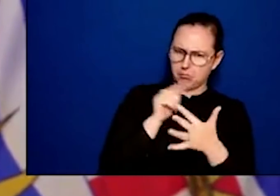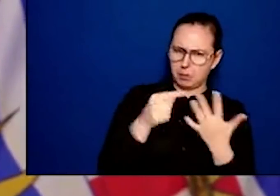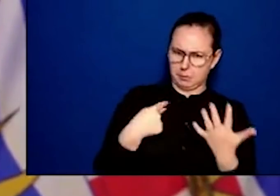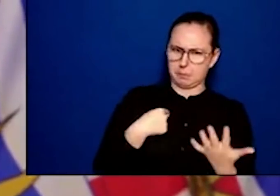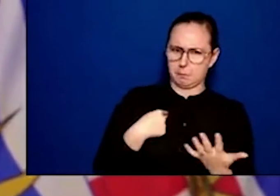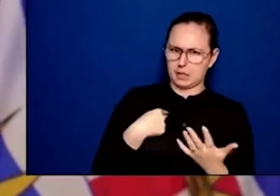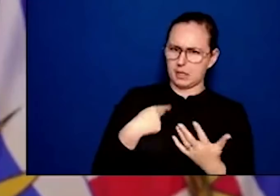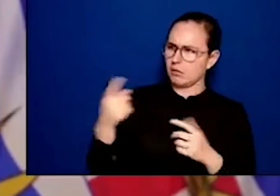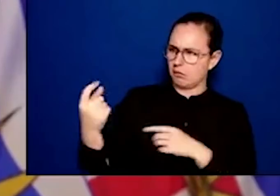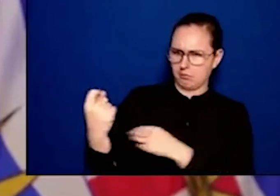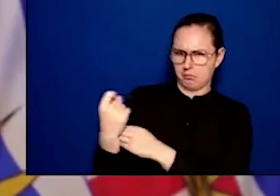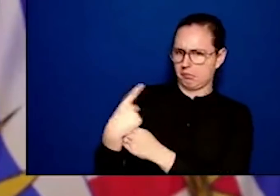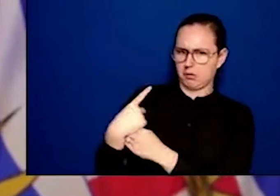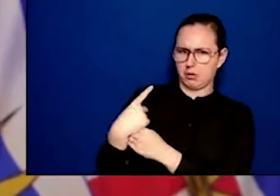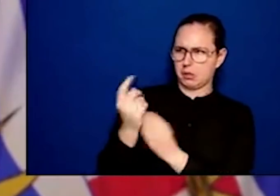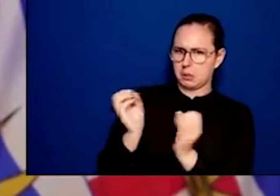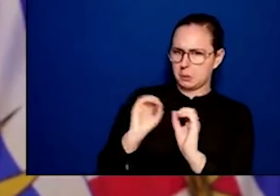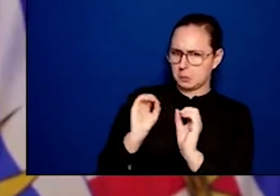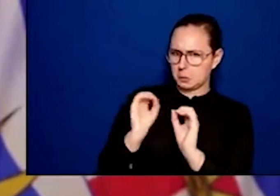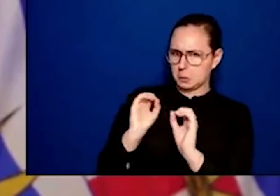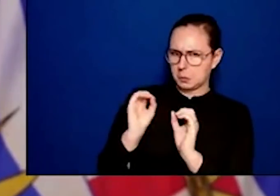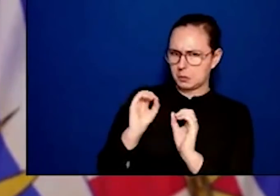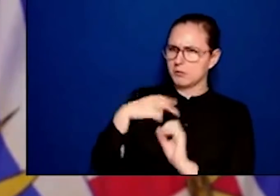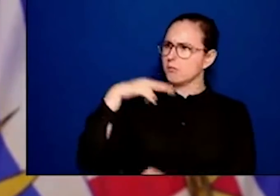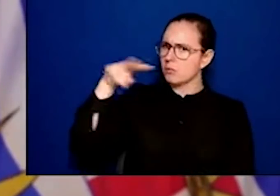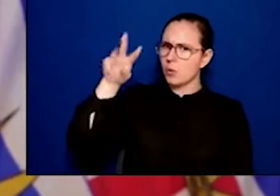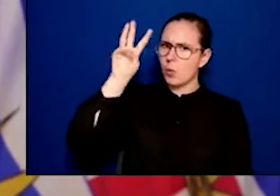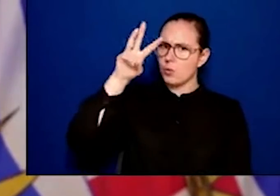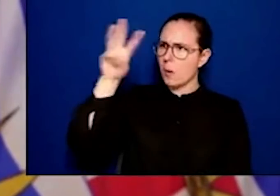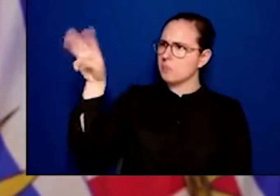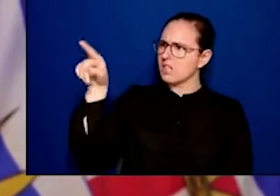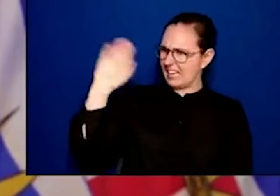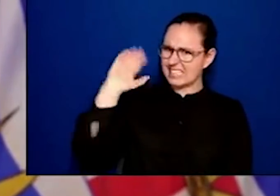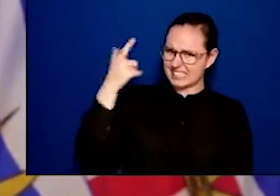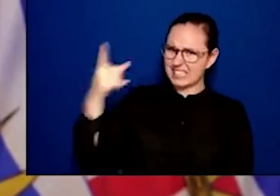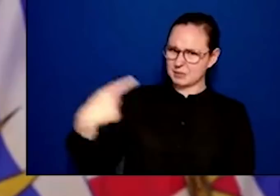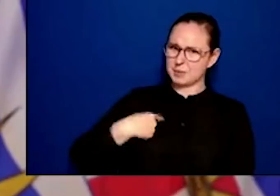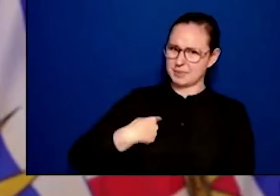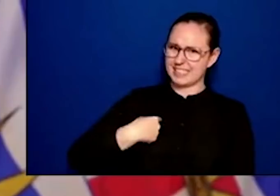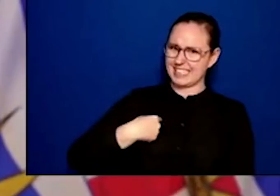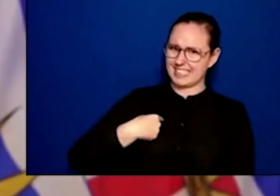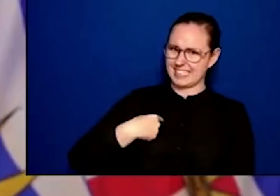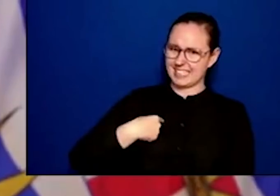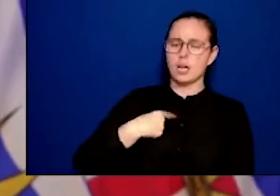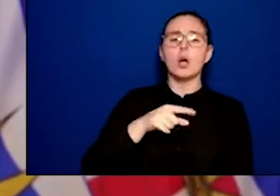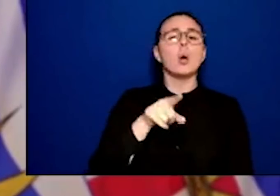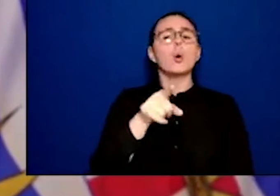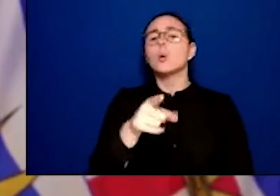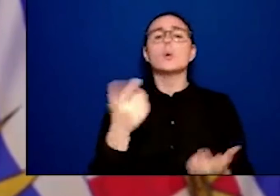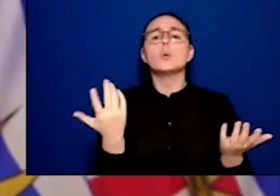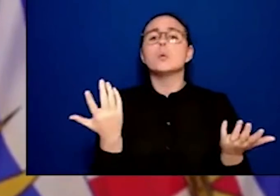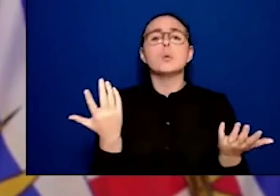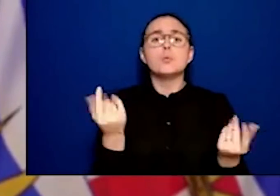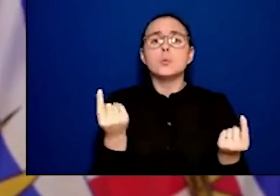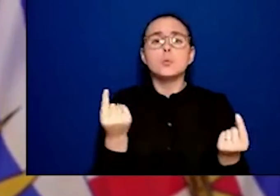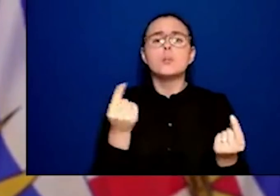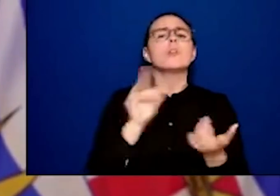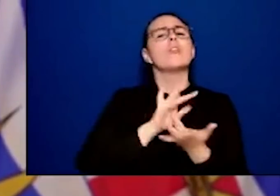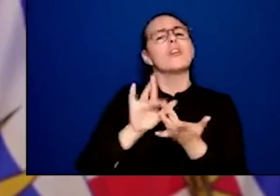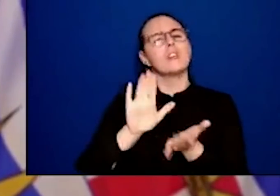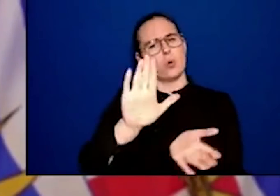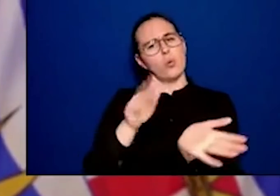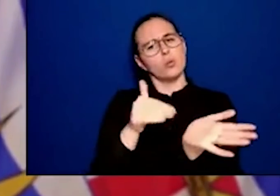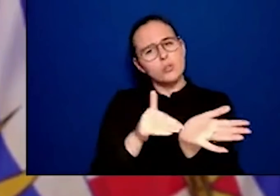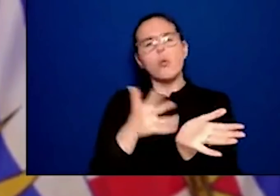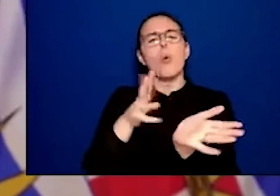and have not been contacted by next week, you can get in touch with your healthcare provider, and we're providing through Doctors of